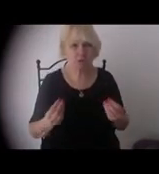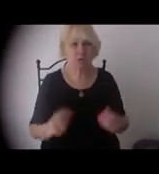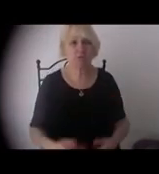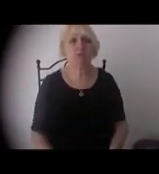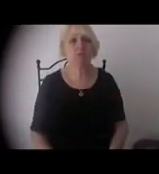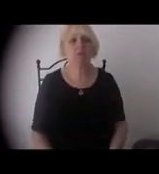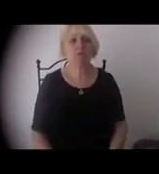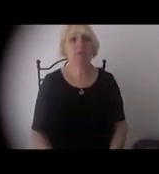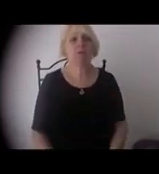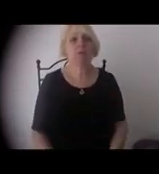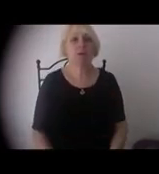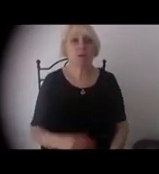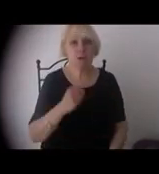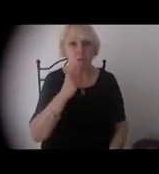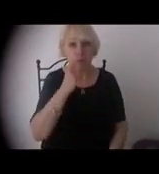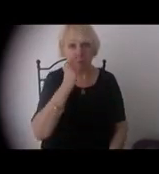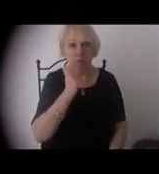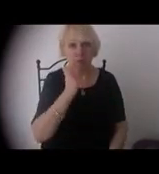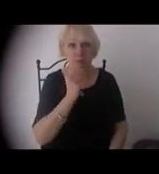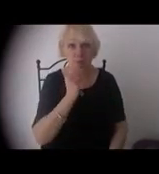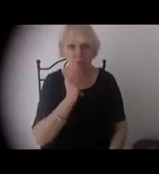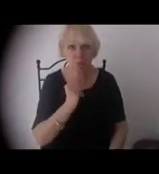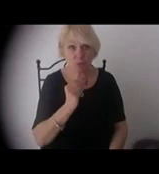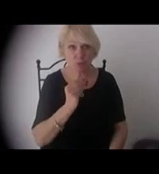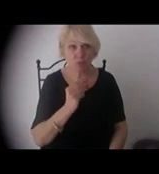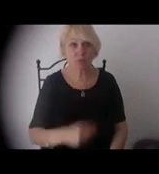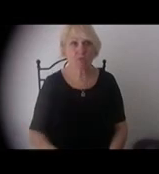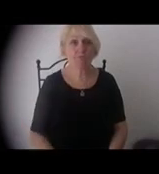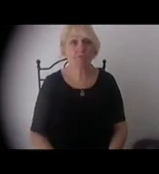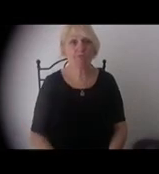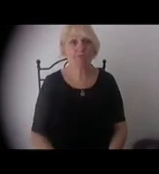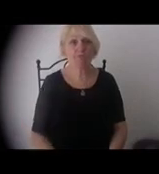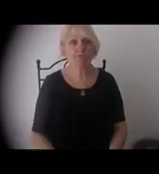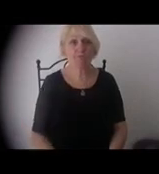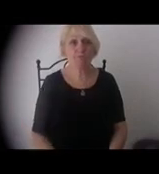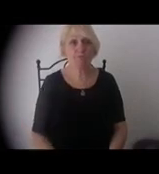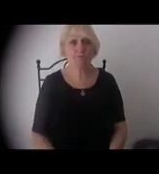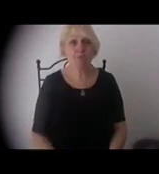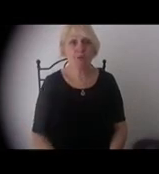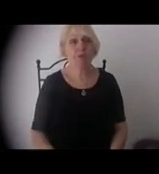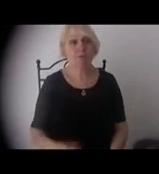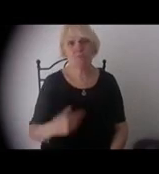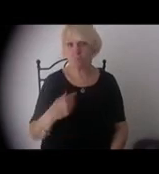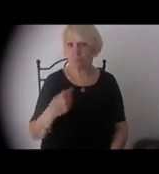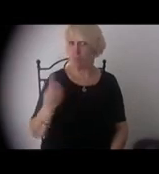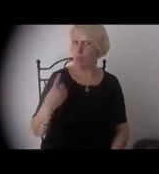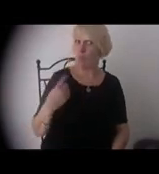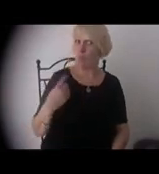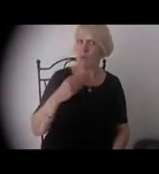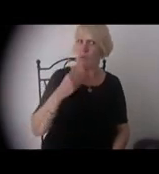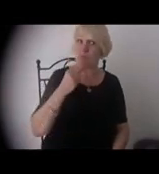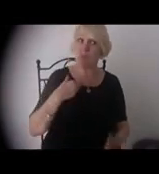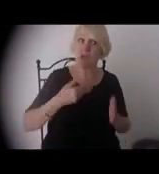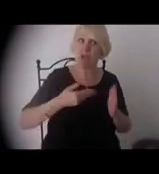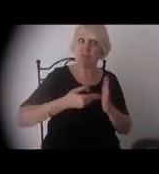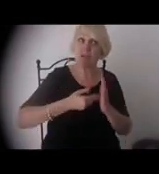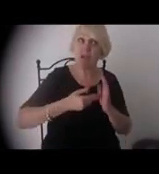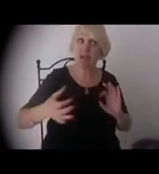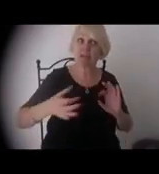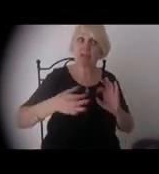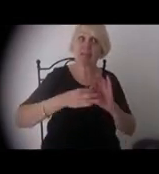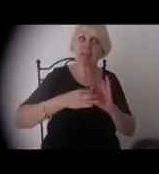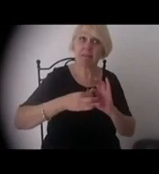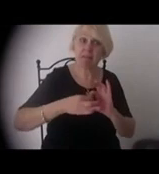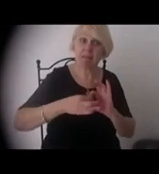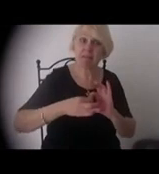that we can, I'm sure that we can sort of add kind of links to those maybe and circulate outside of this